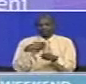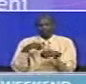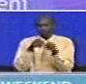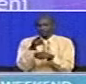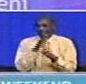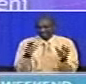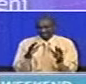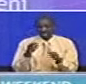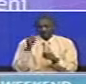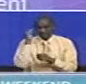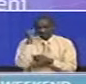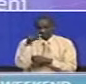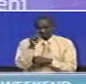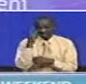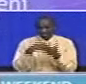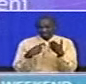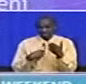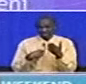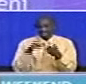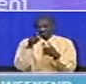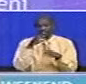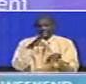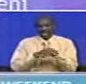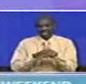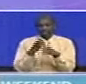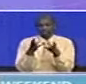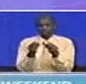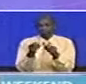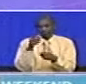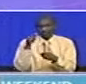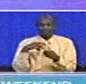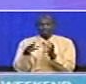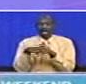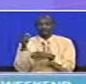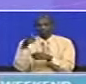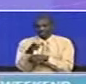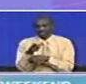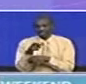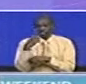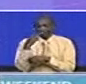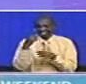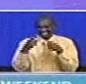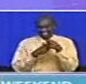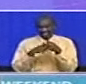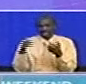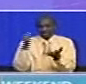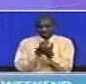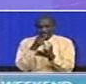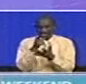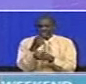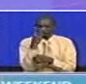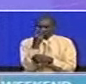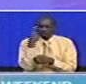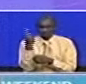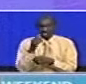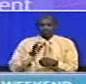rejects have dominated the appointments, getting soft landing from oblivion. Now, out of the 26 appointees, only two